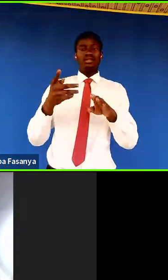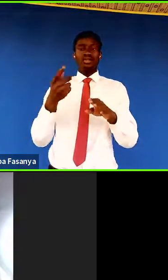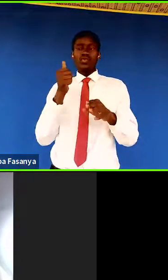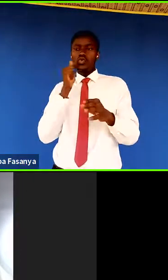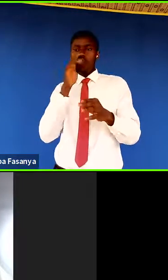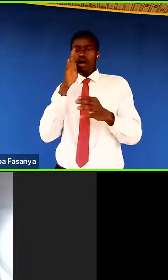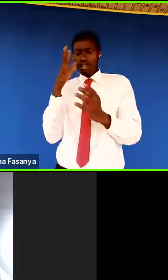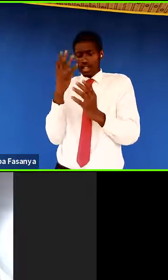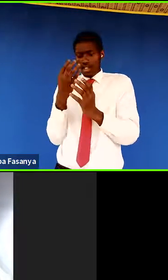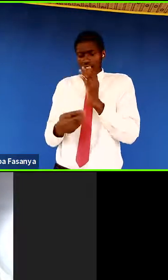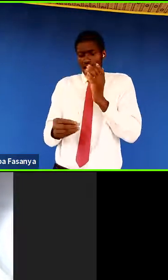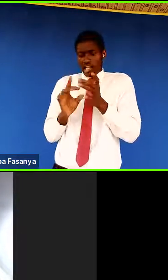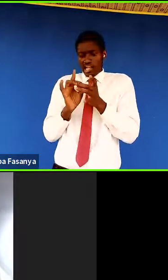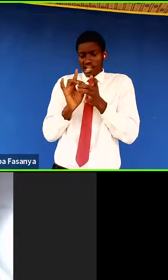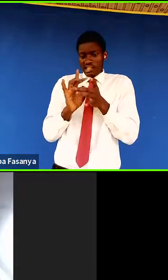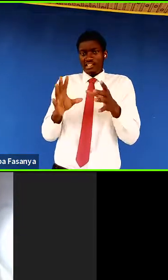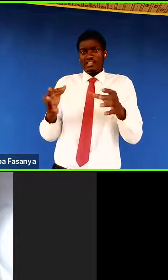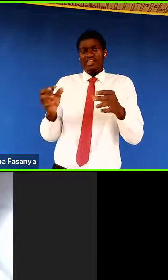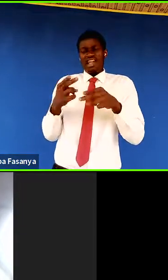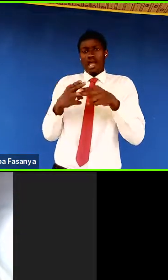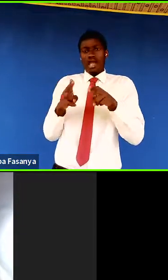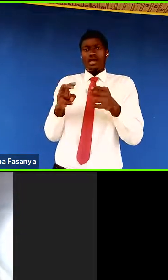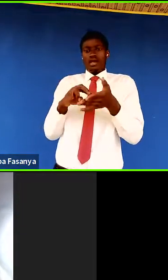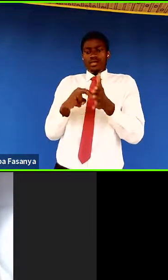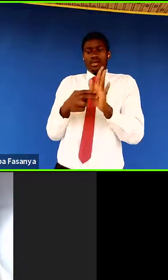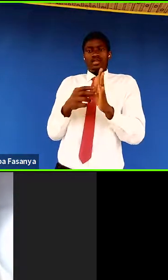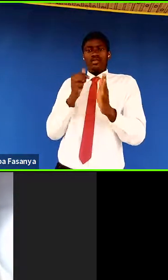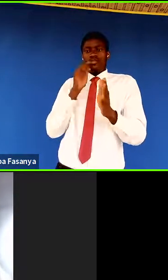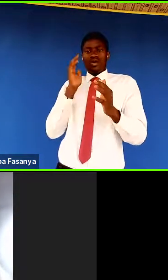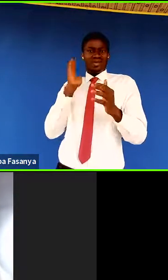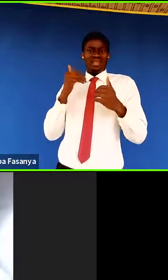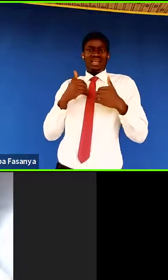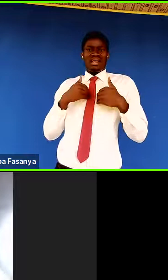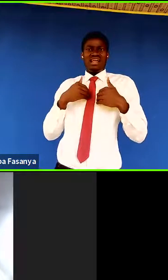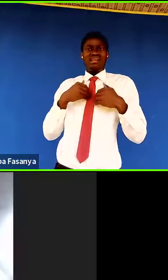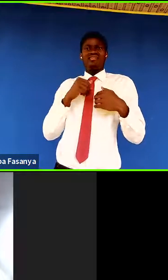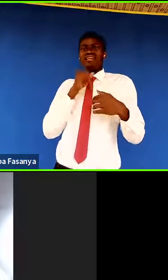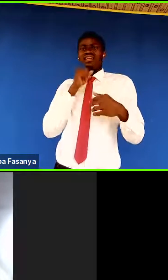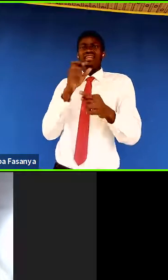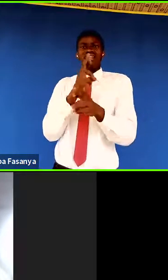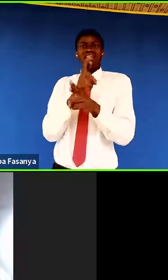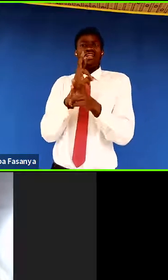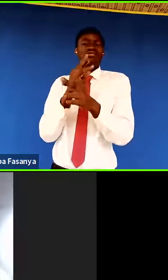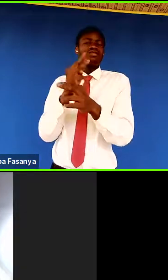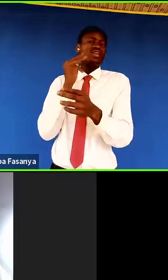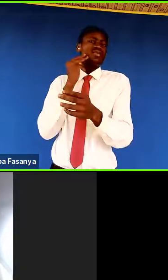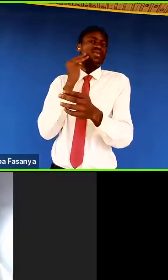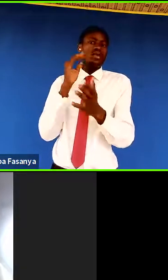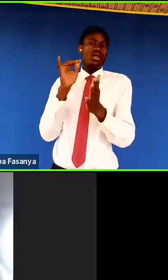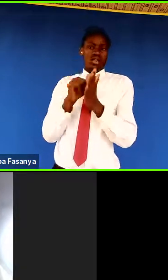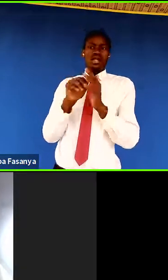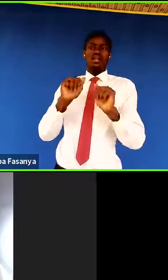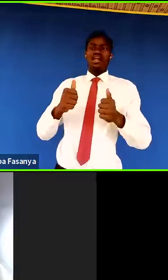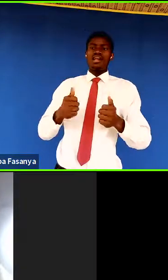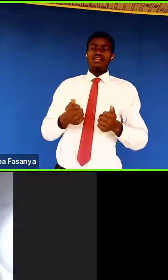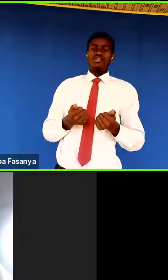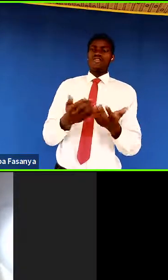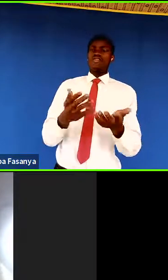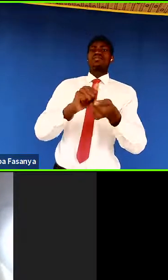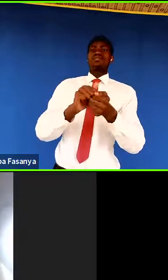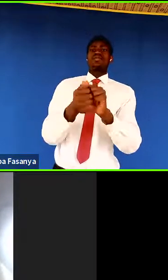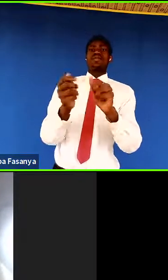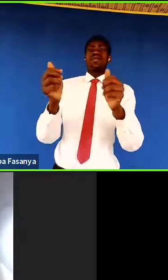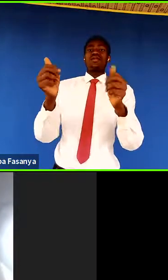have irregular periods. And as a result of that, that can cause a problem with conception. Also, if